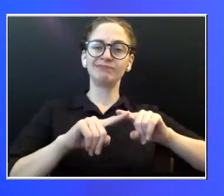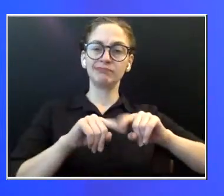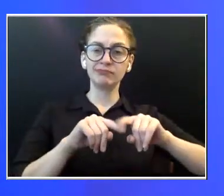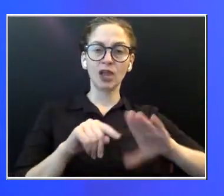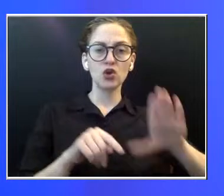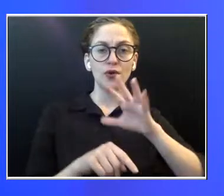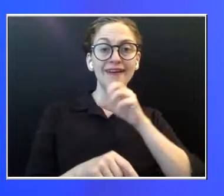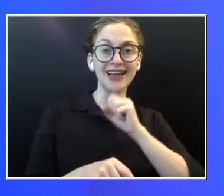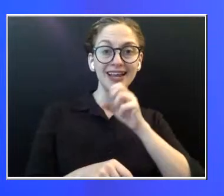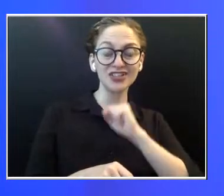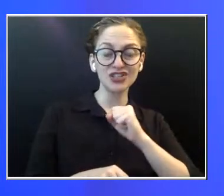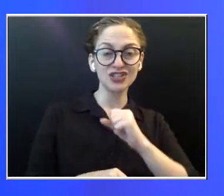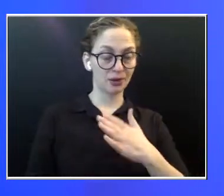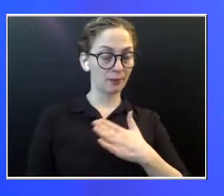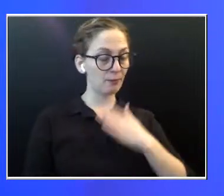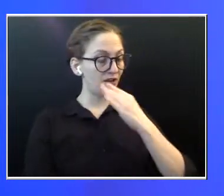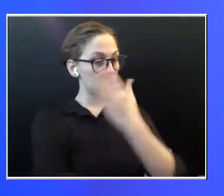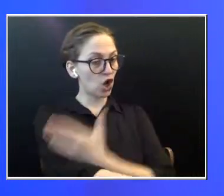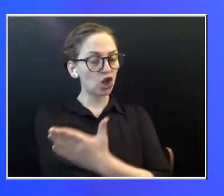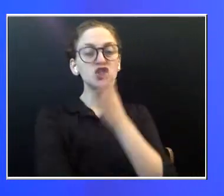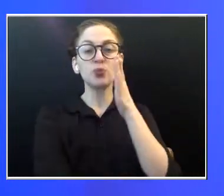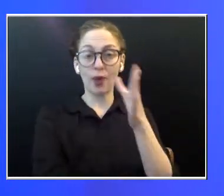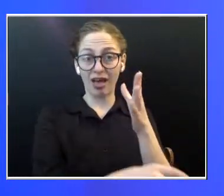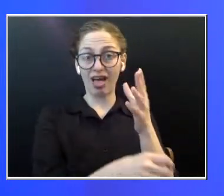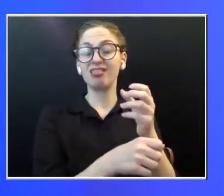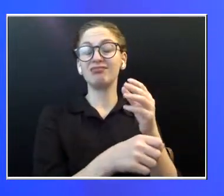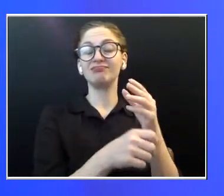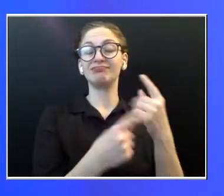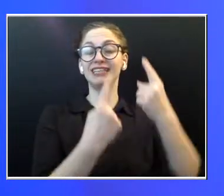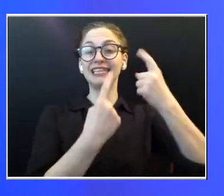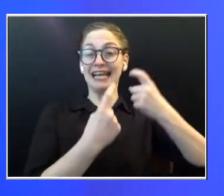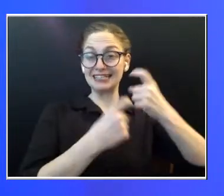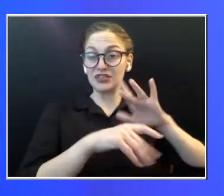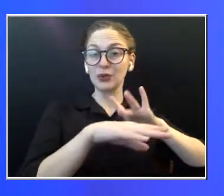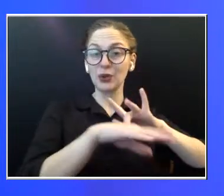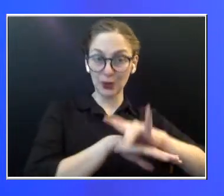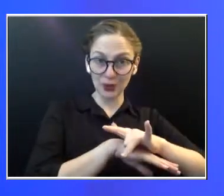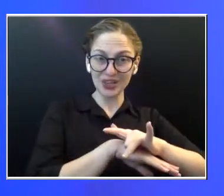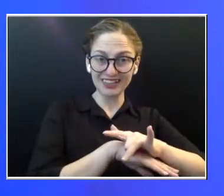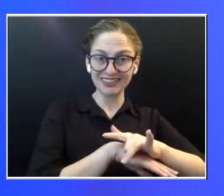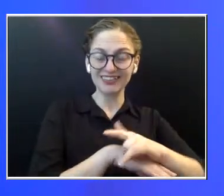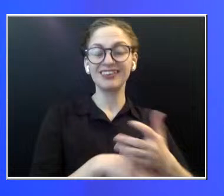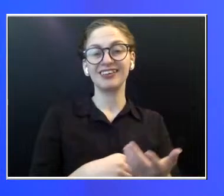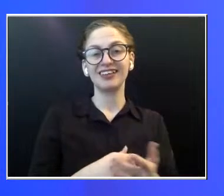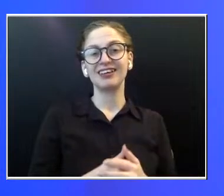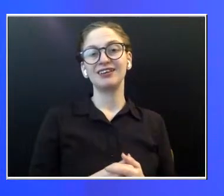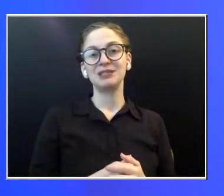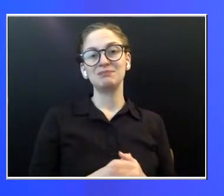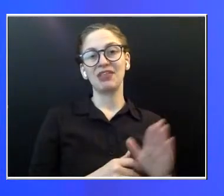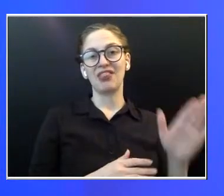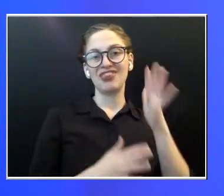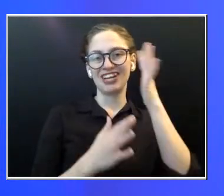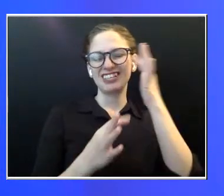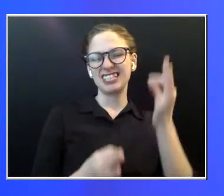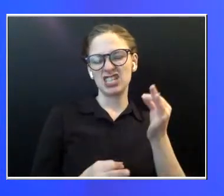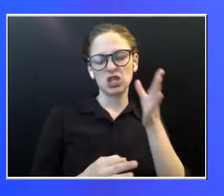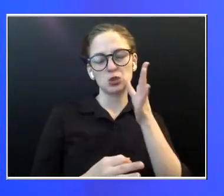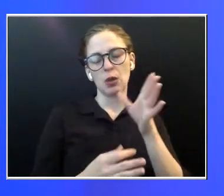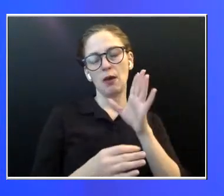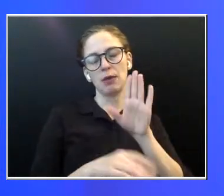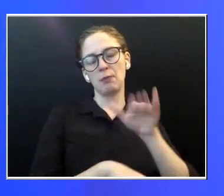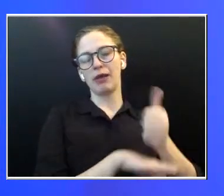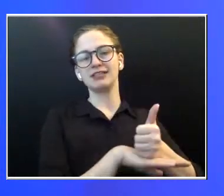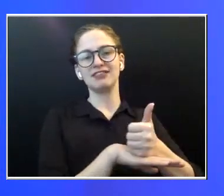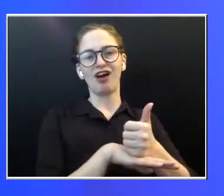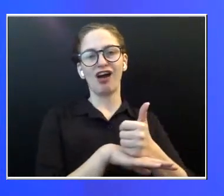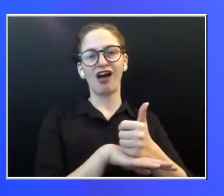earlier just because, so their decisions are going to revolve around childbearing and some other issues that I